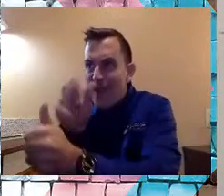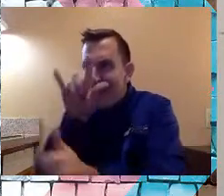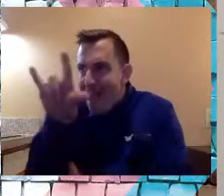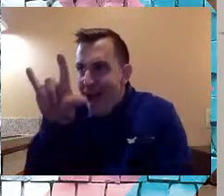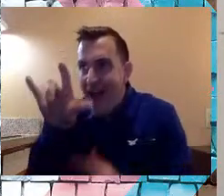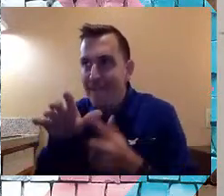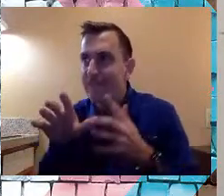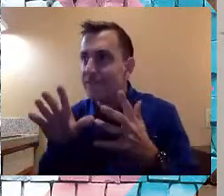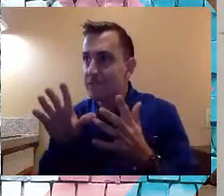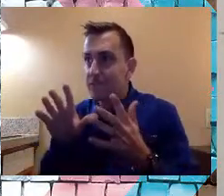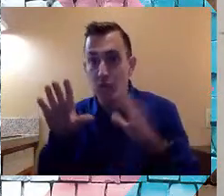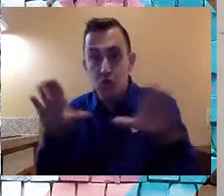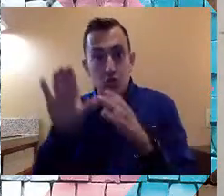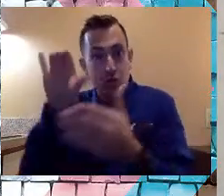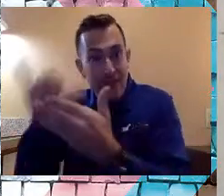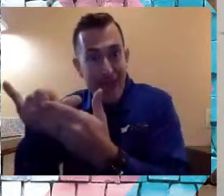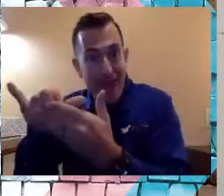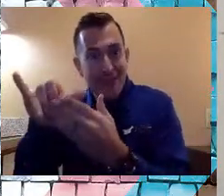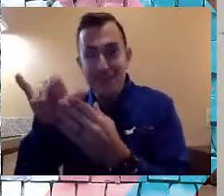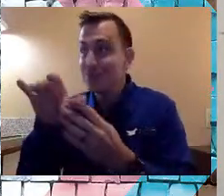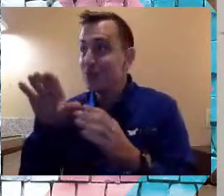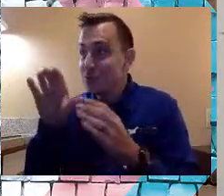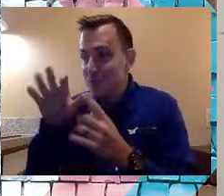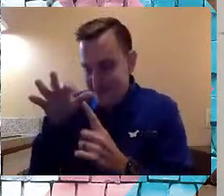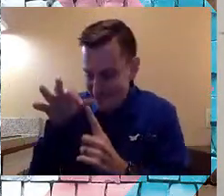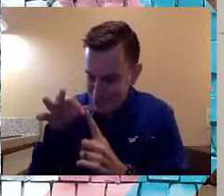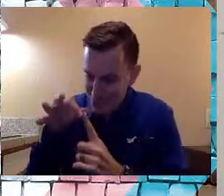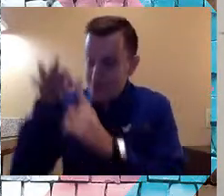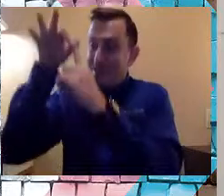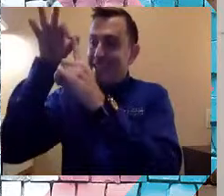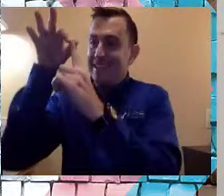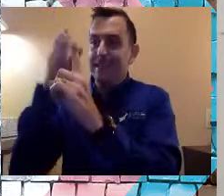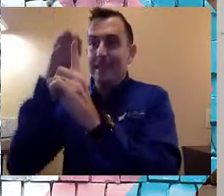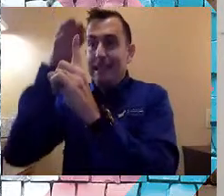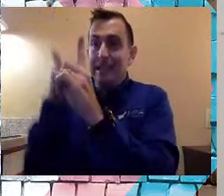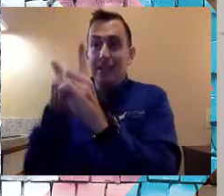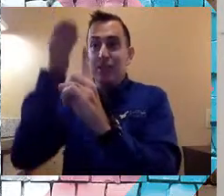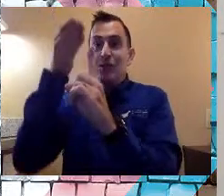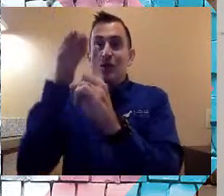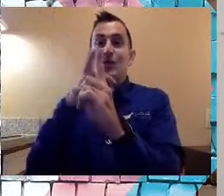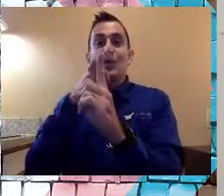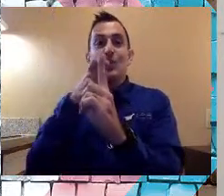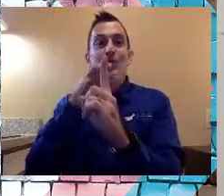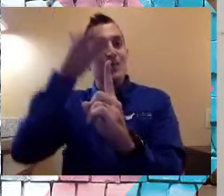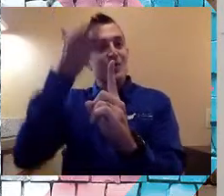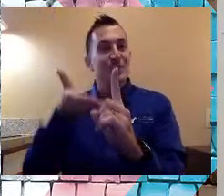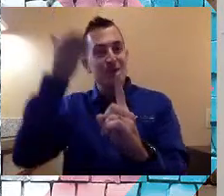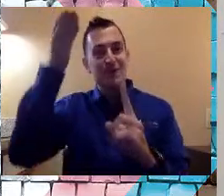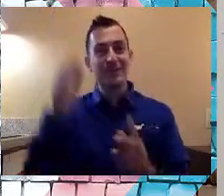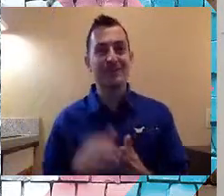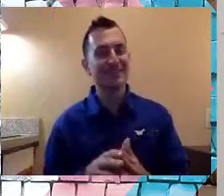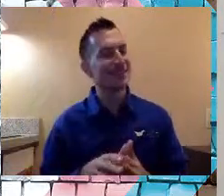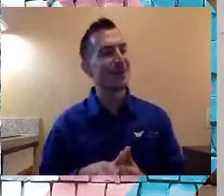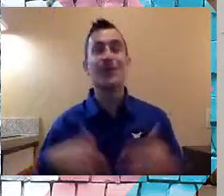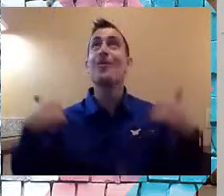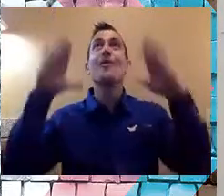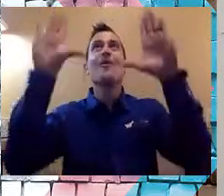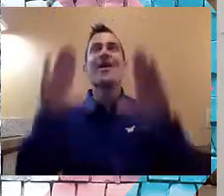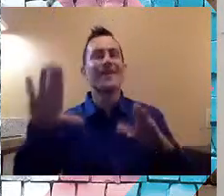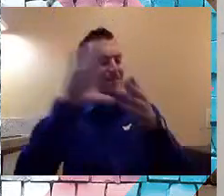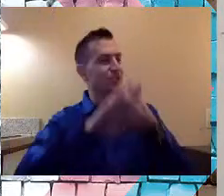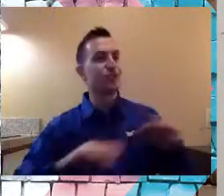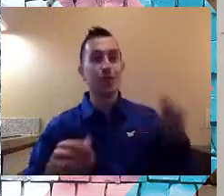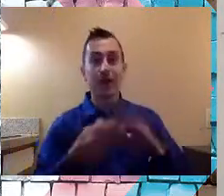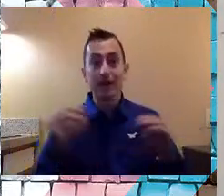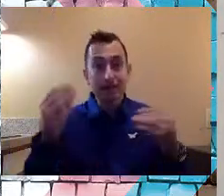Be completely, uniquely, remarkably you. Isn't that a wonderful story? So whatever you want to